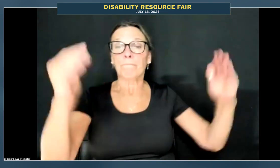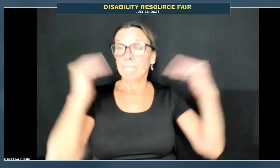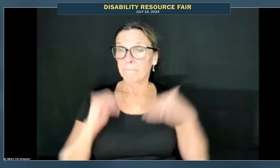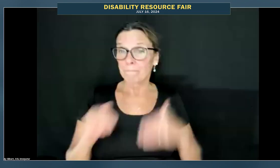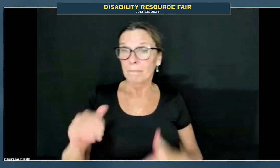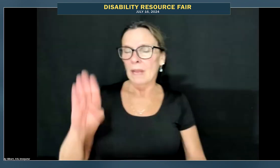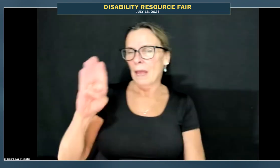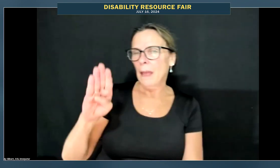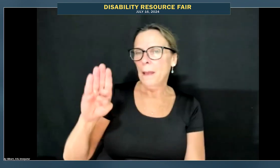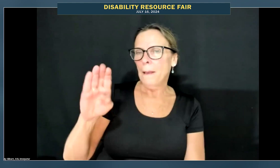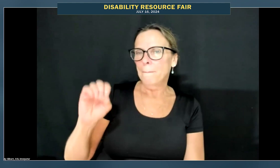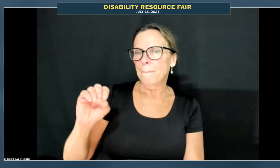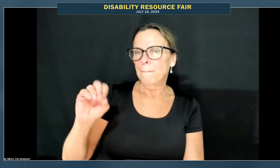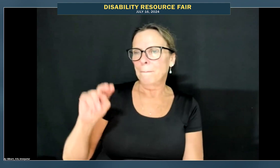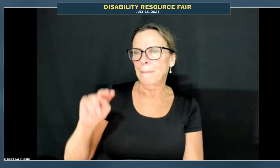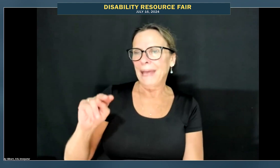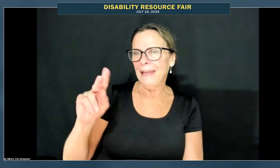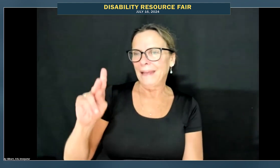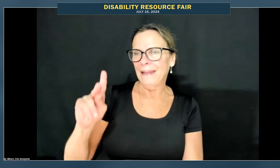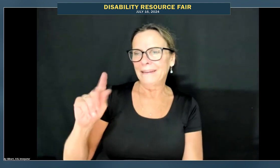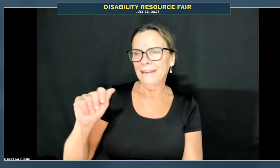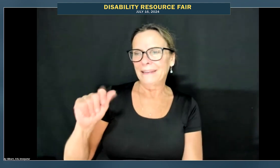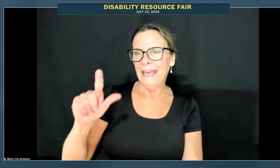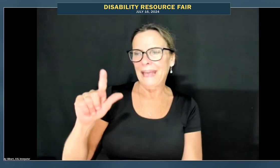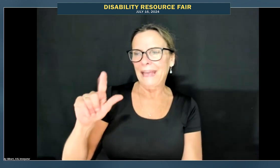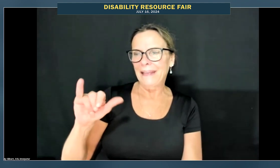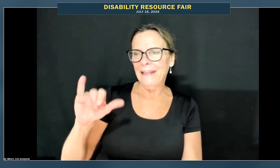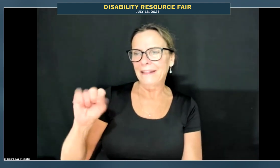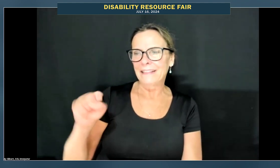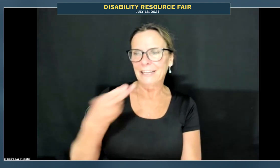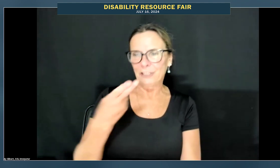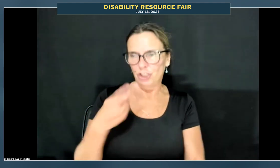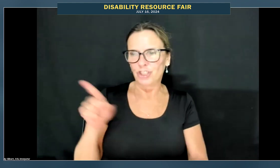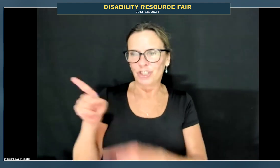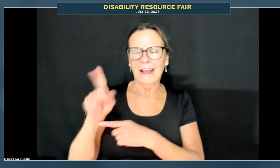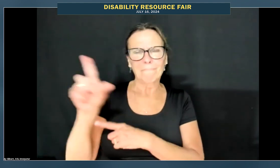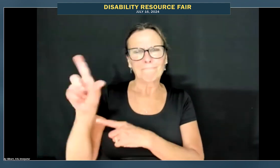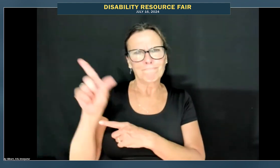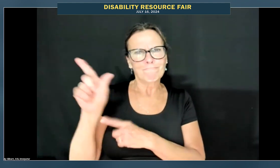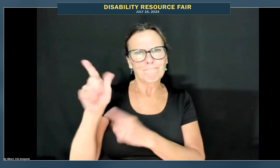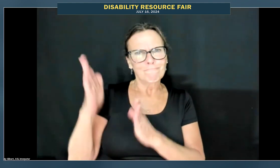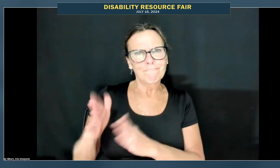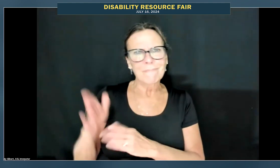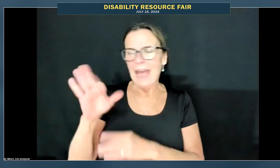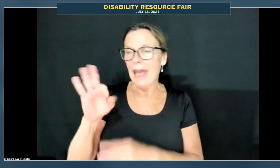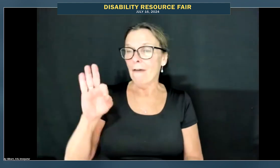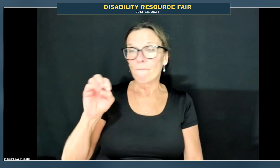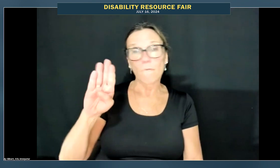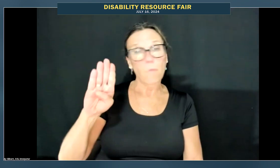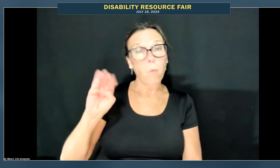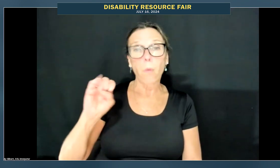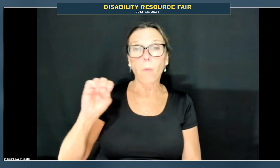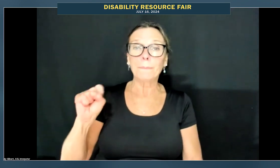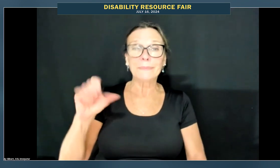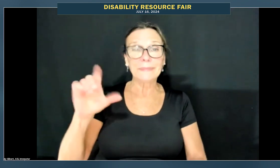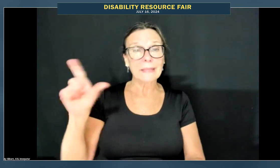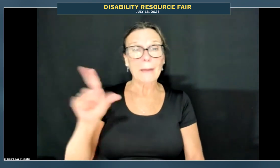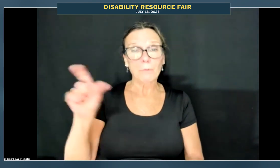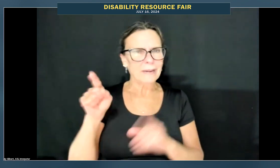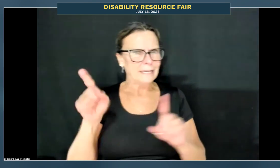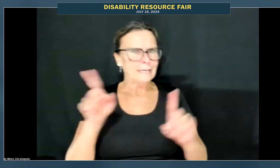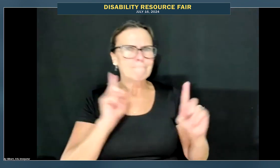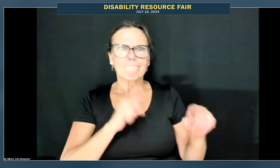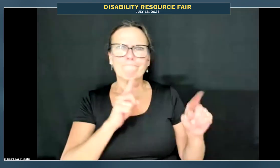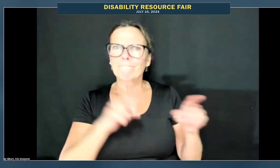Ben Kalish. He's the cataloger and the tech librarian at Forbes Library. And he regularly attends our